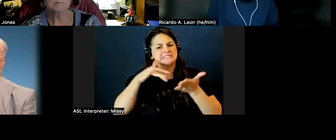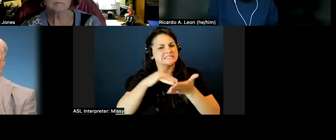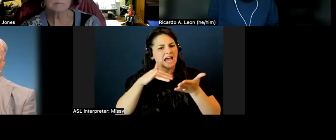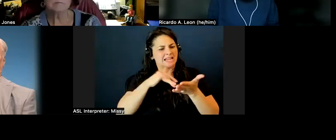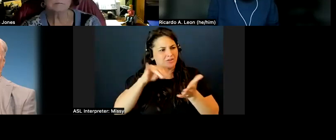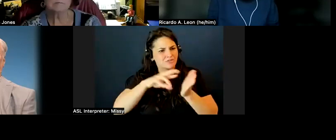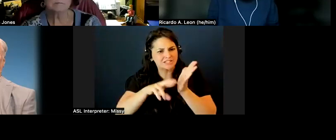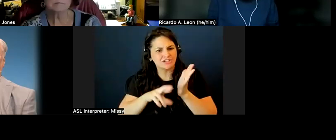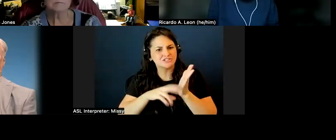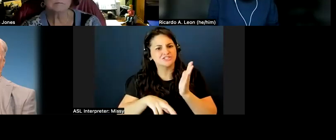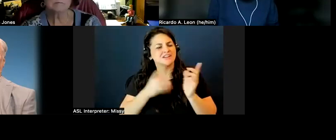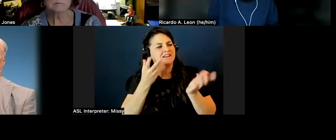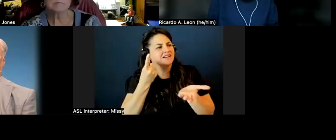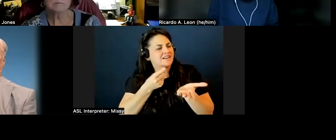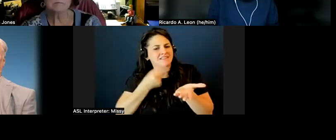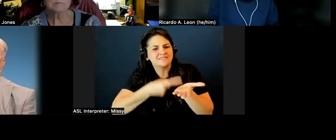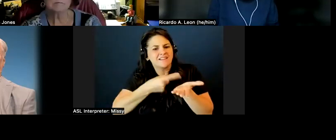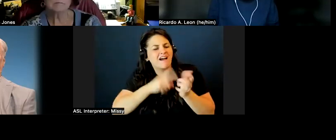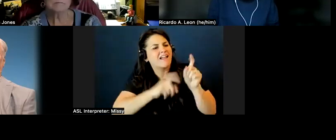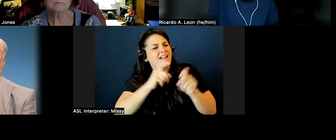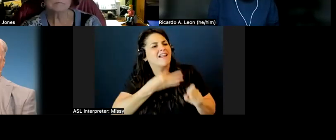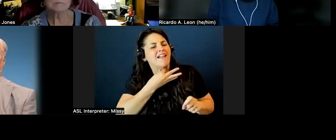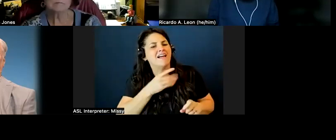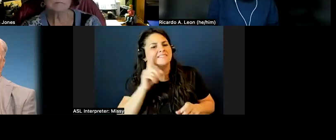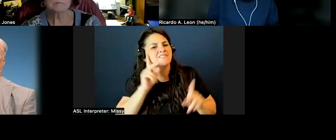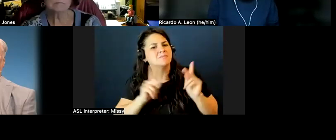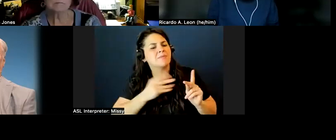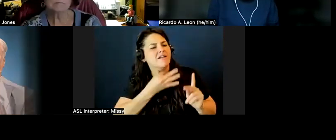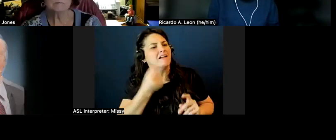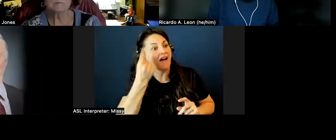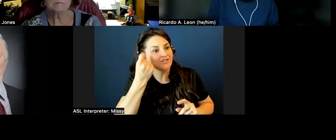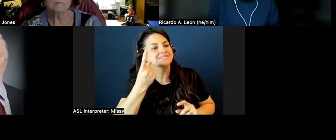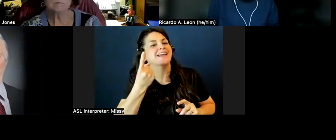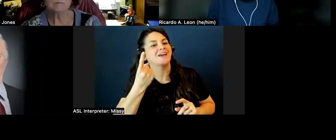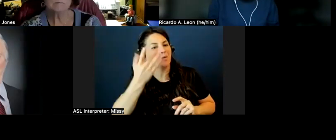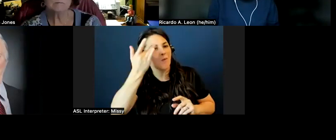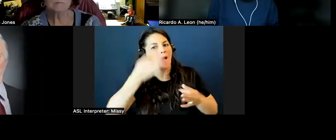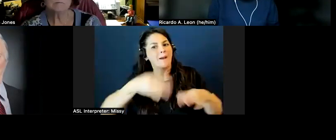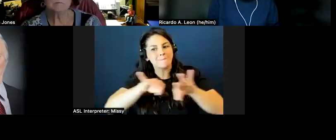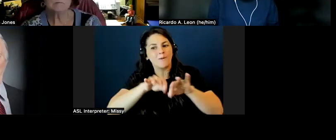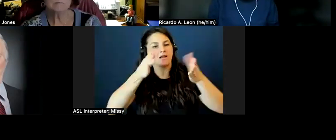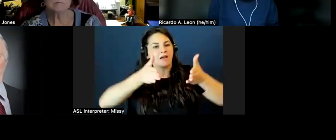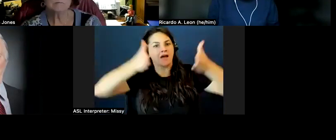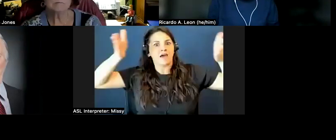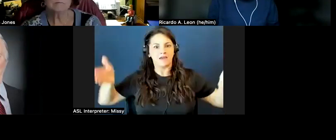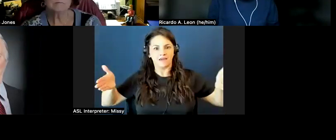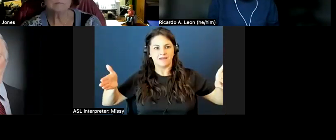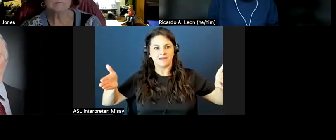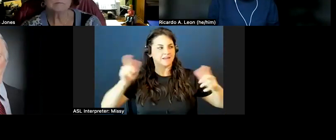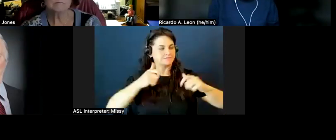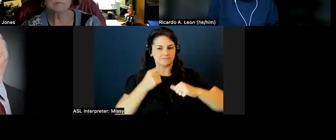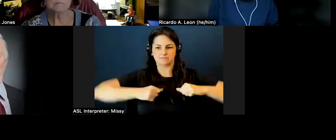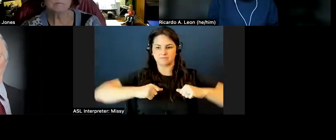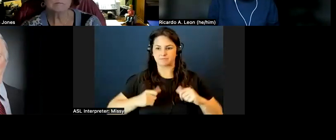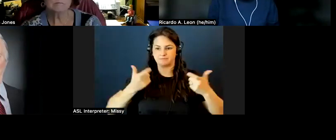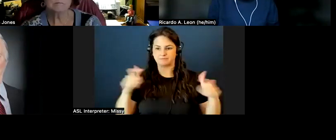research and you talk to deaf people, you understand why these spaces have to be bigger for